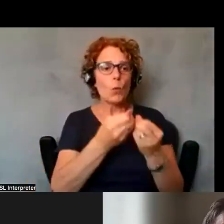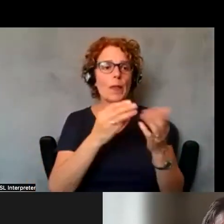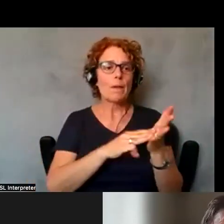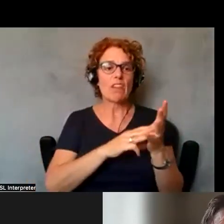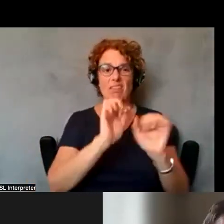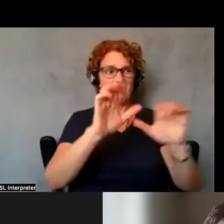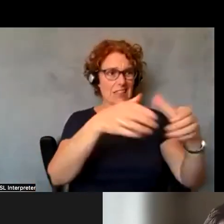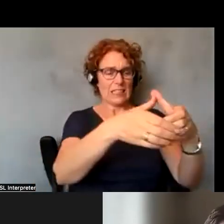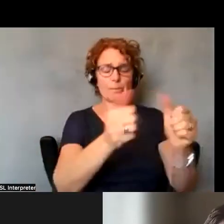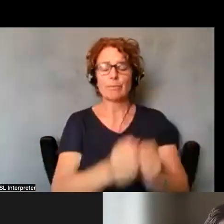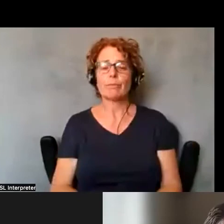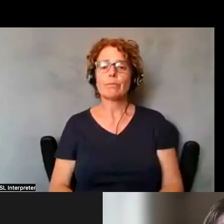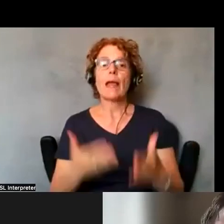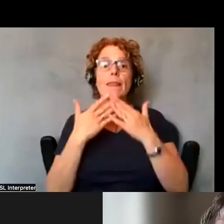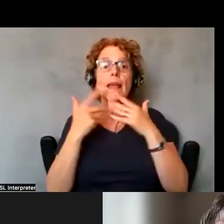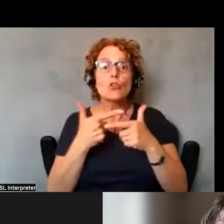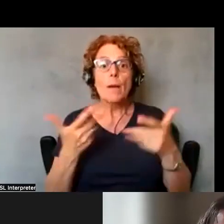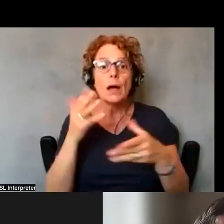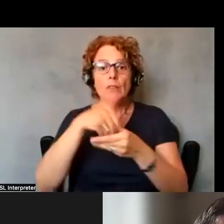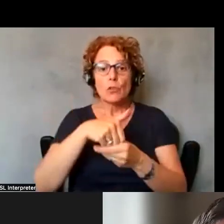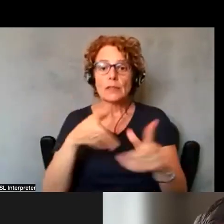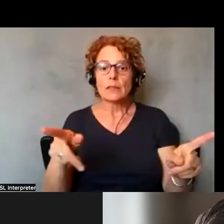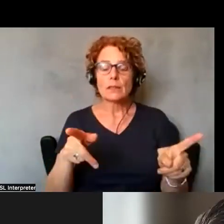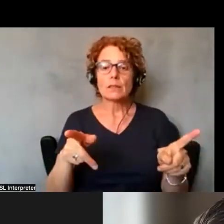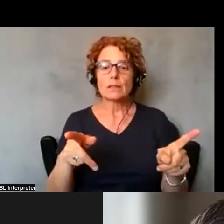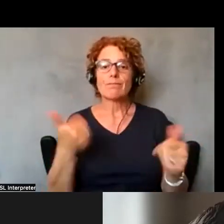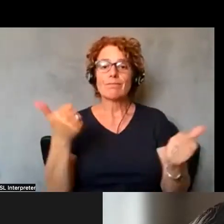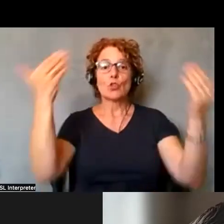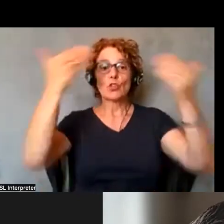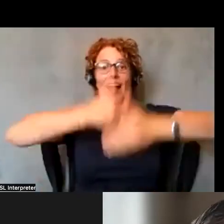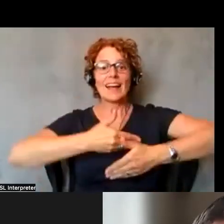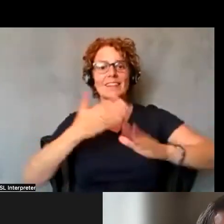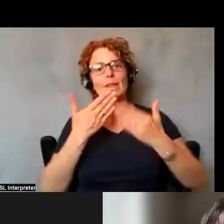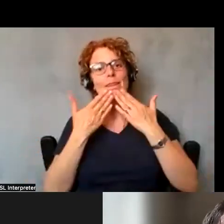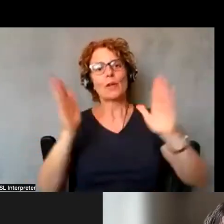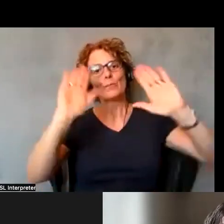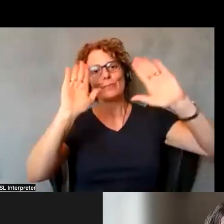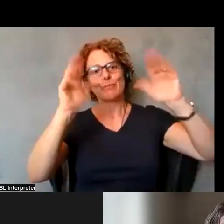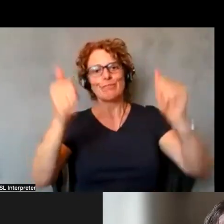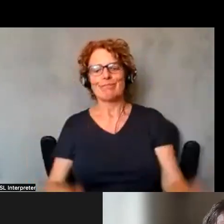So thank you ever so much for joining us, and we bid you a good night. Thank you very much.